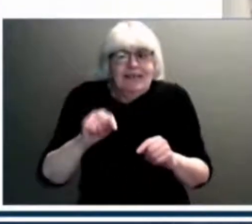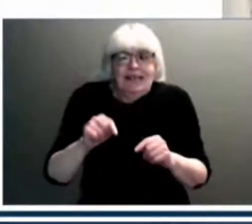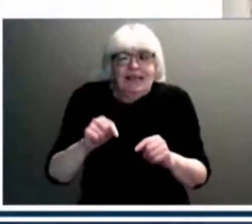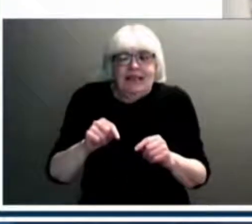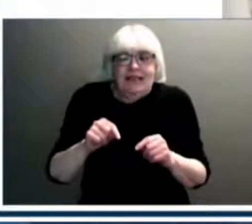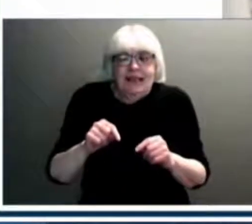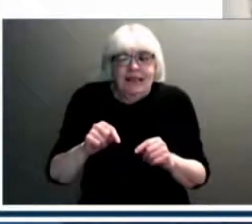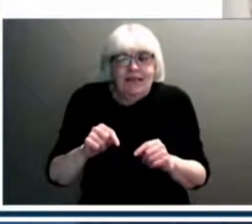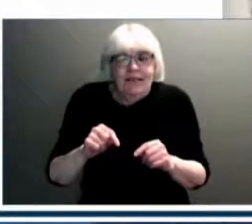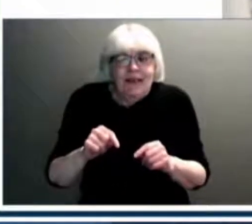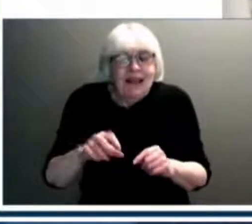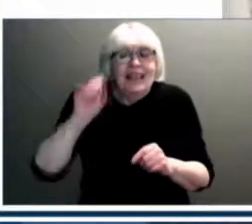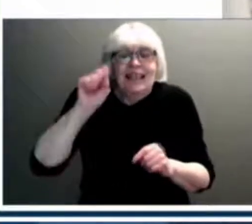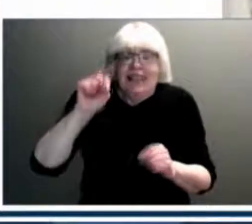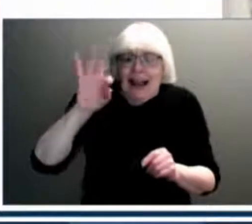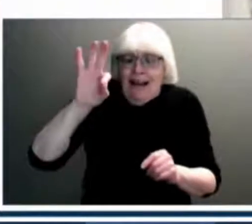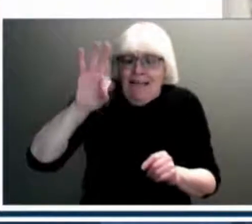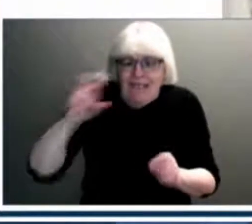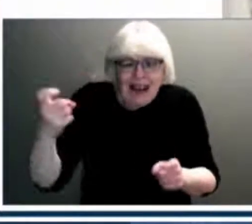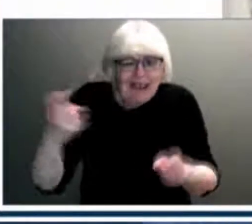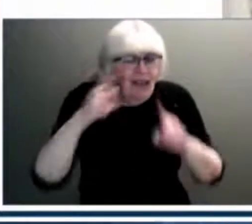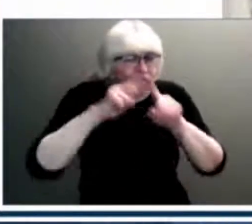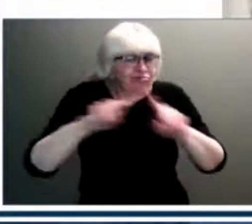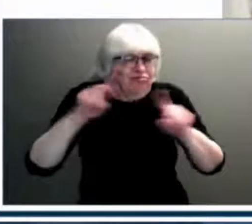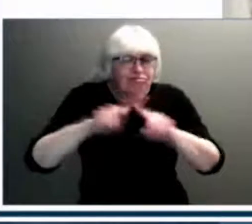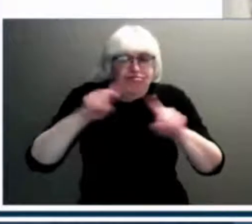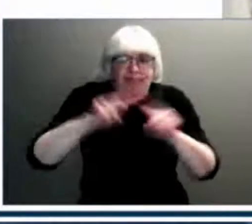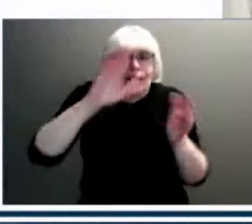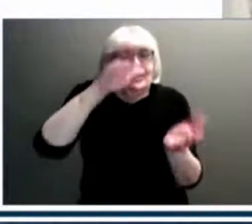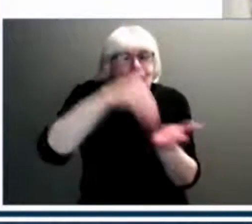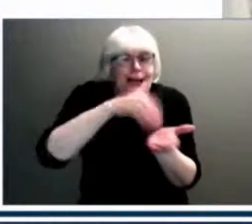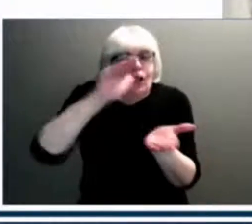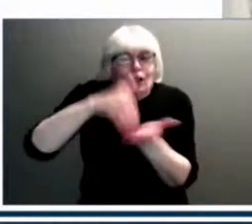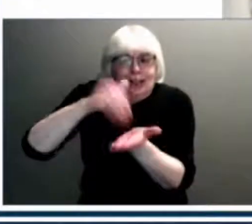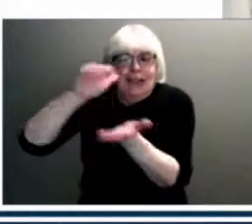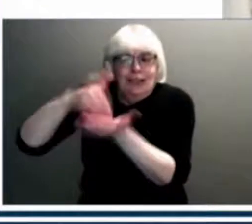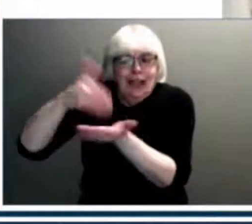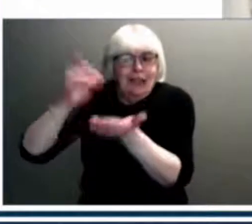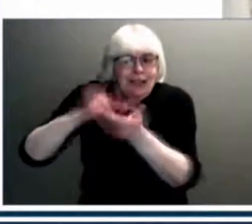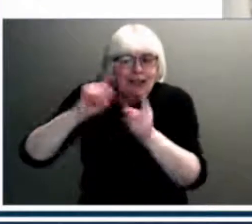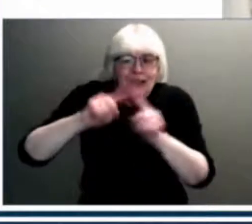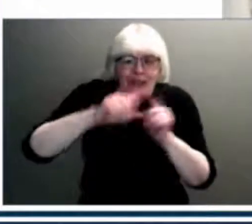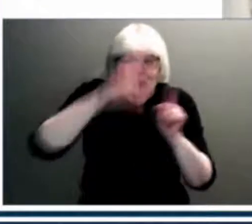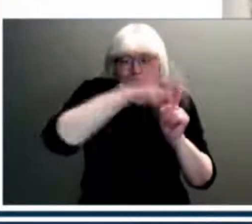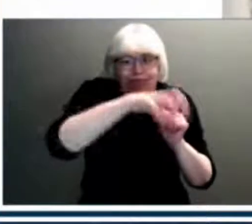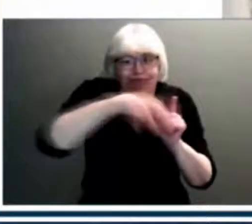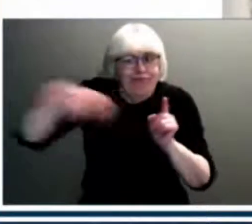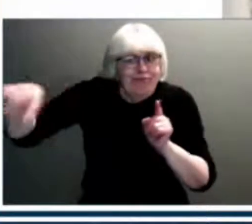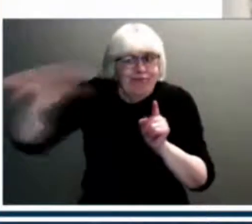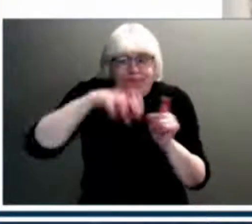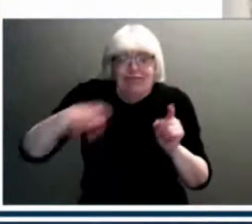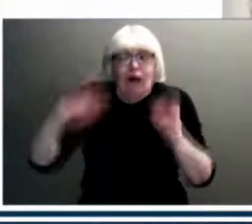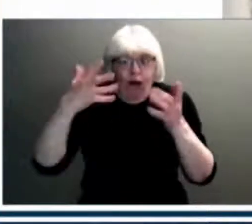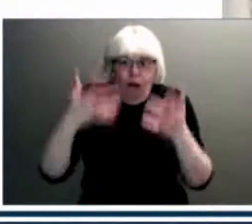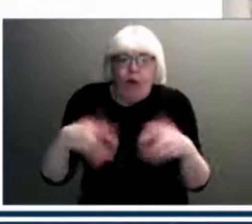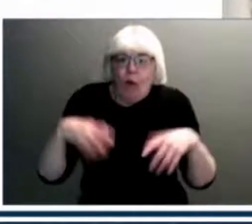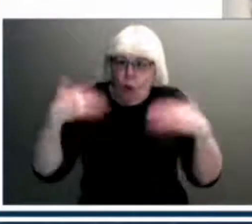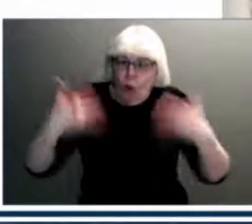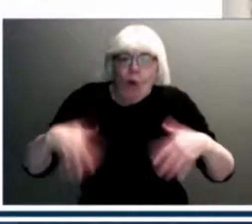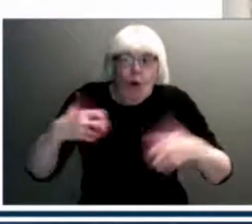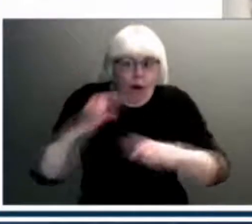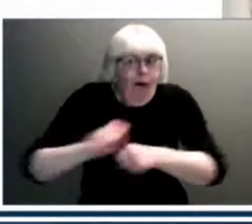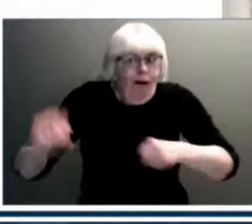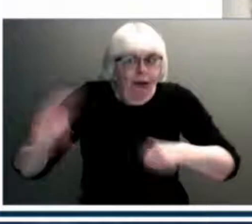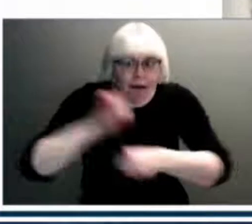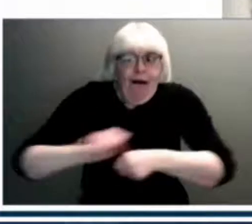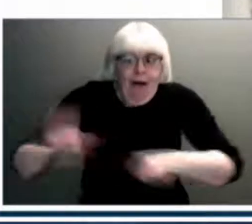Centre, and others. I think you get the point. There's a lot of work being done to make sure that you can get your booster. So thank you to everyone